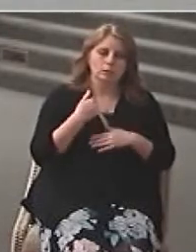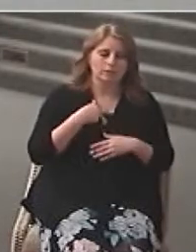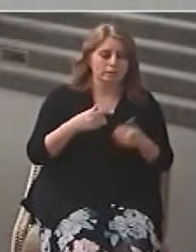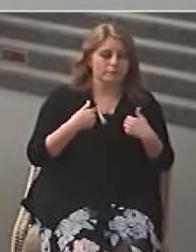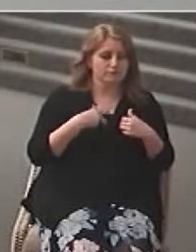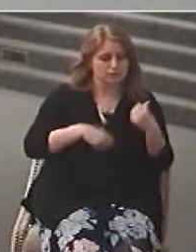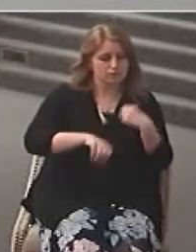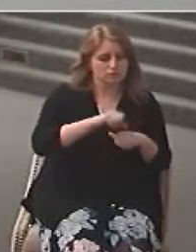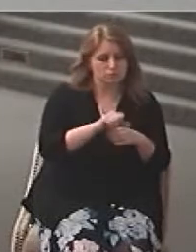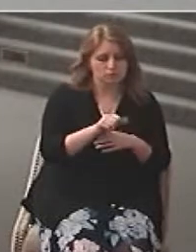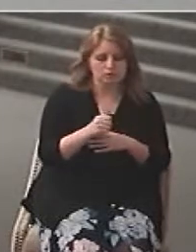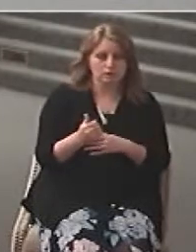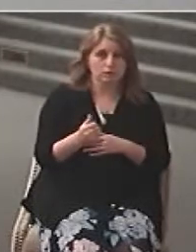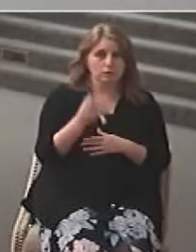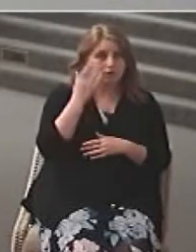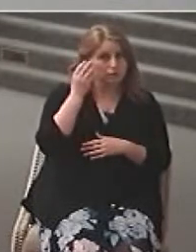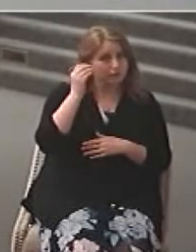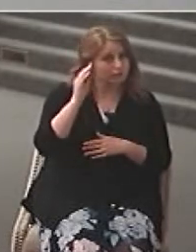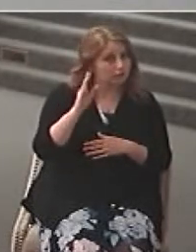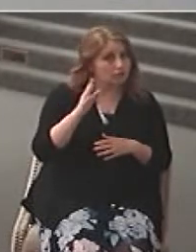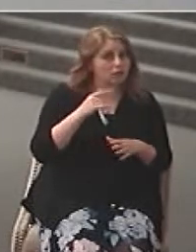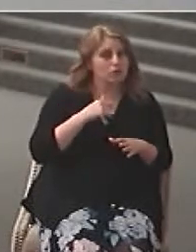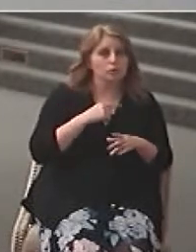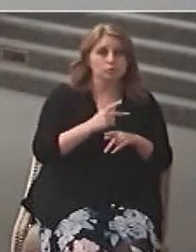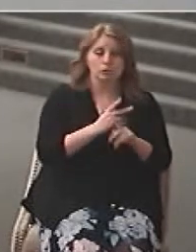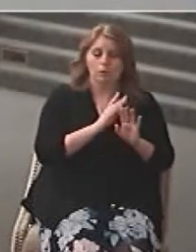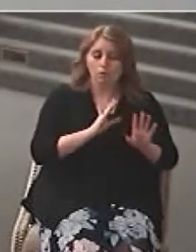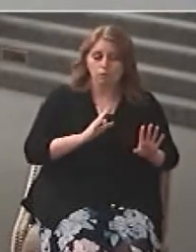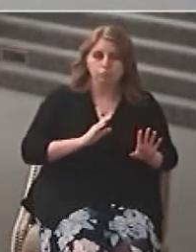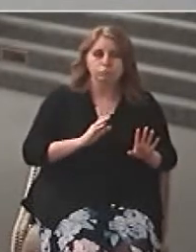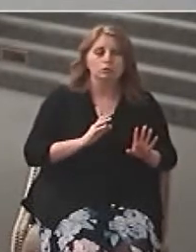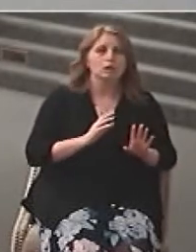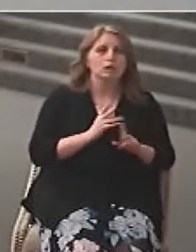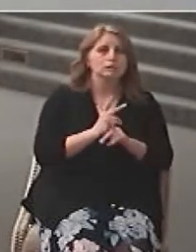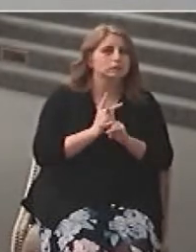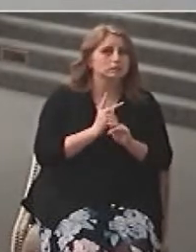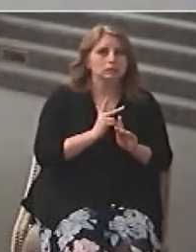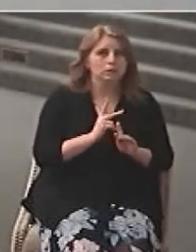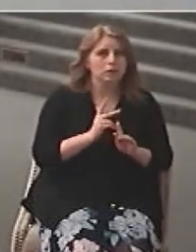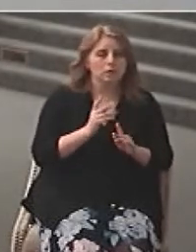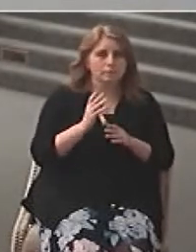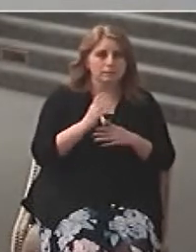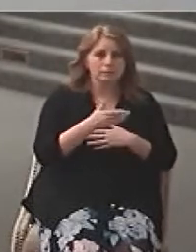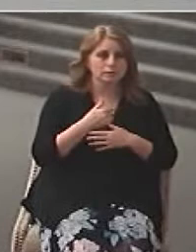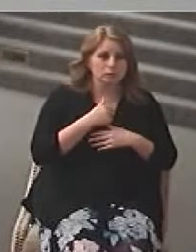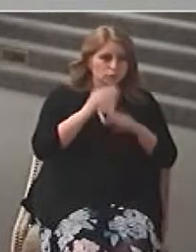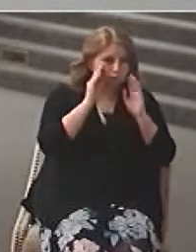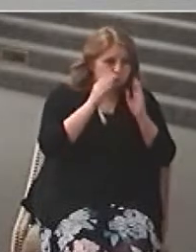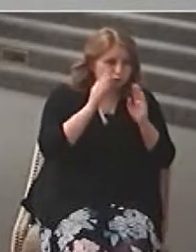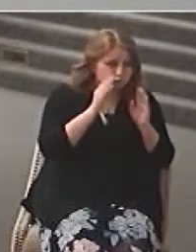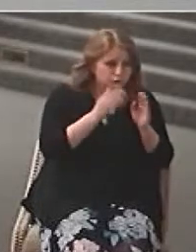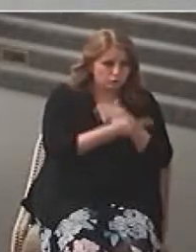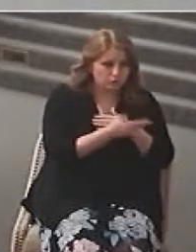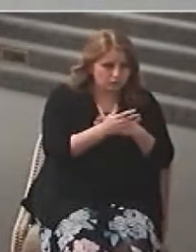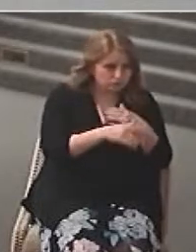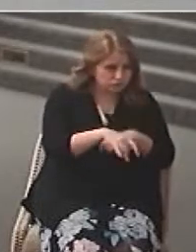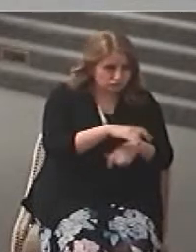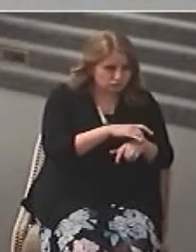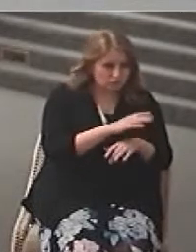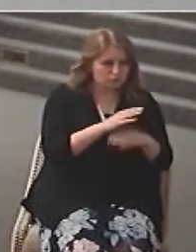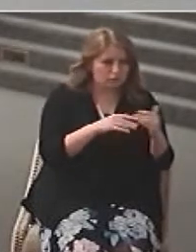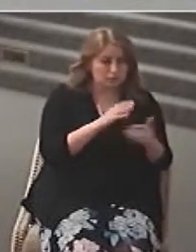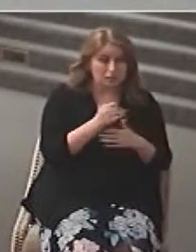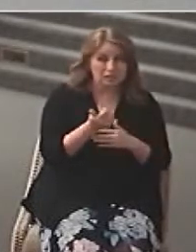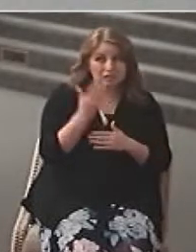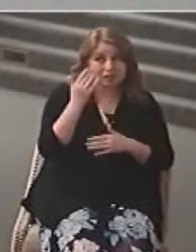If we're not careful and we get our focus off of God and get our focus on things that aren't important, on things that are earthly rather than heavenly,